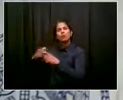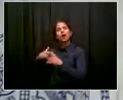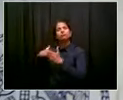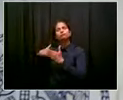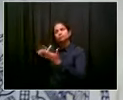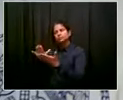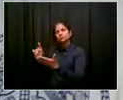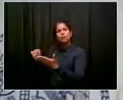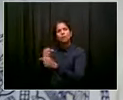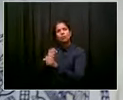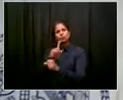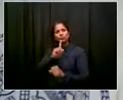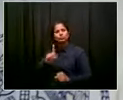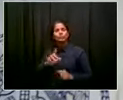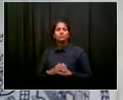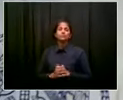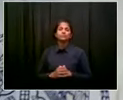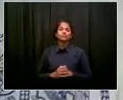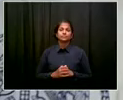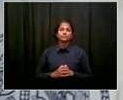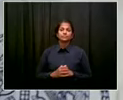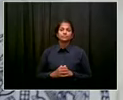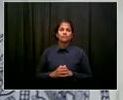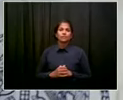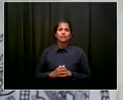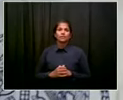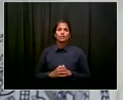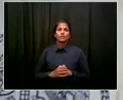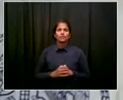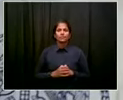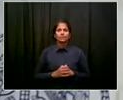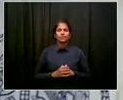the next is sean from the daily news